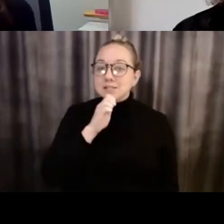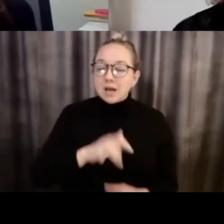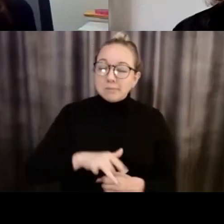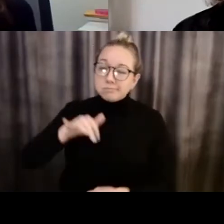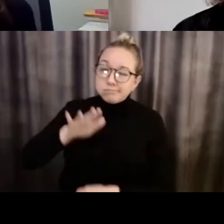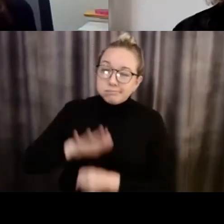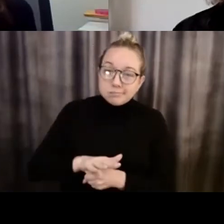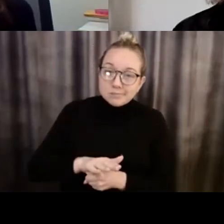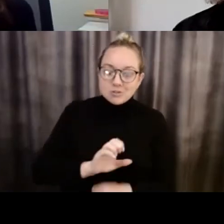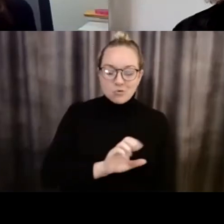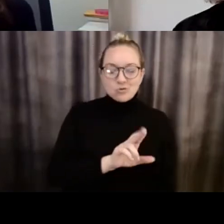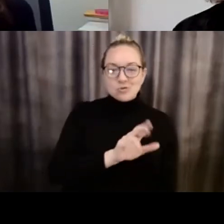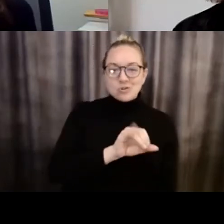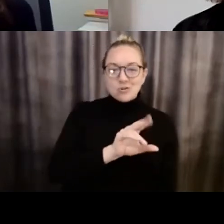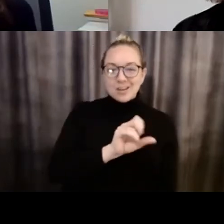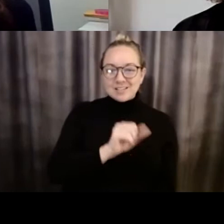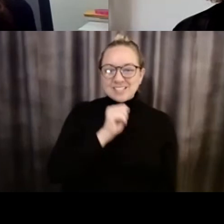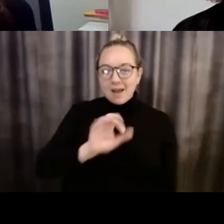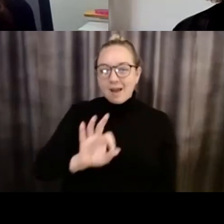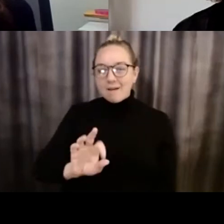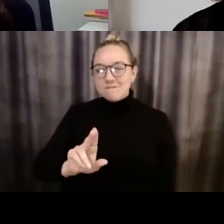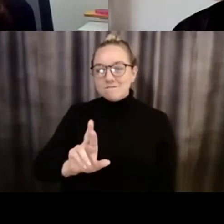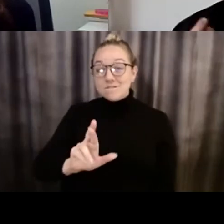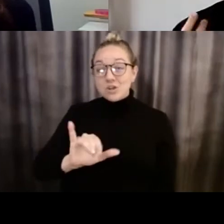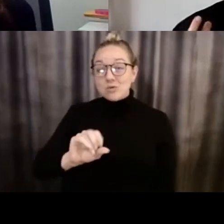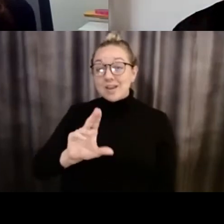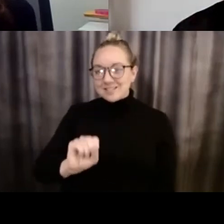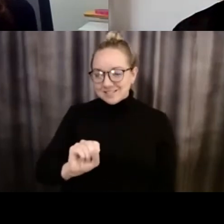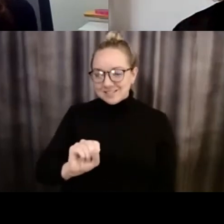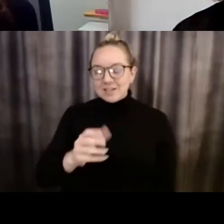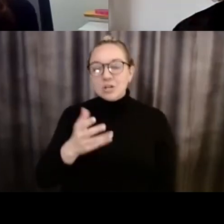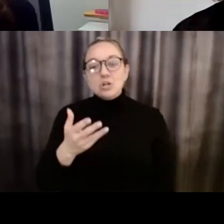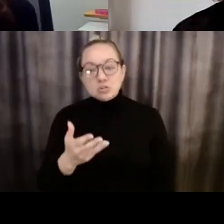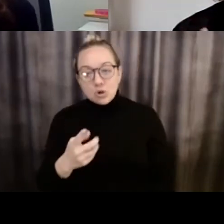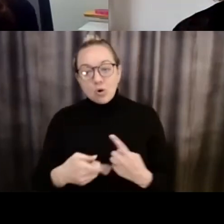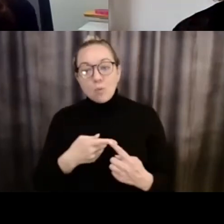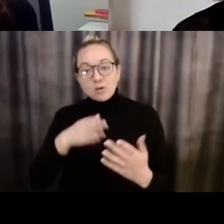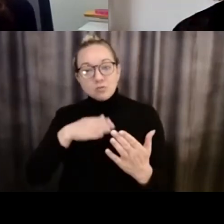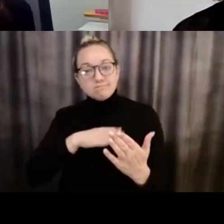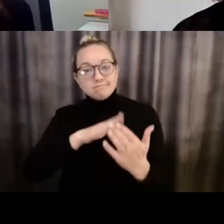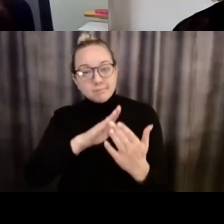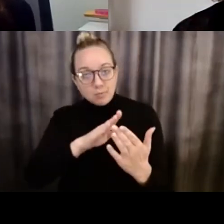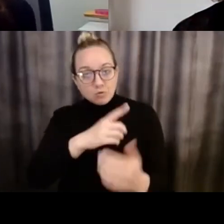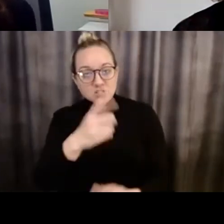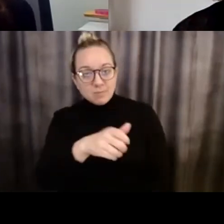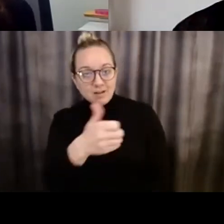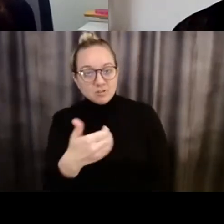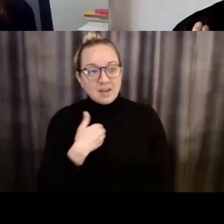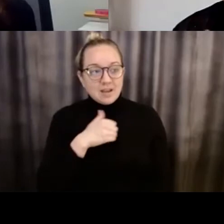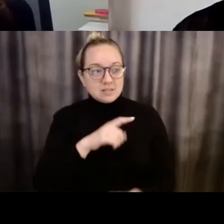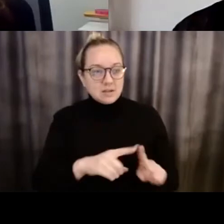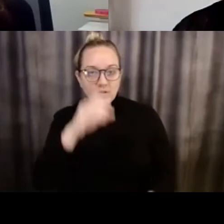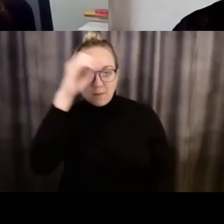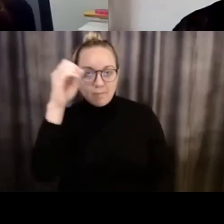somebody who is very different from us and has a different opinion with a level of anger or hurt